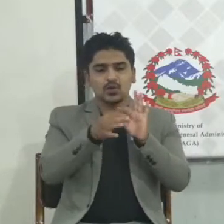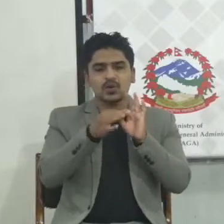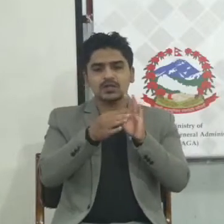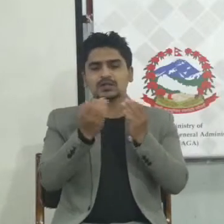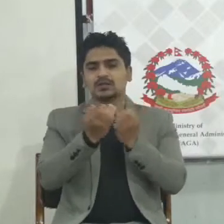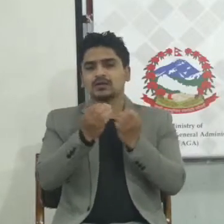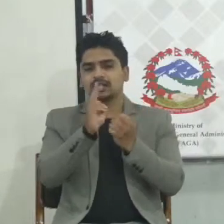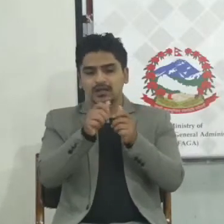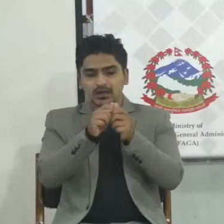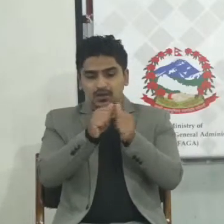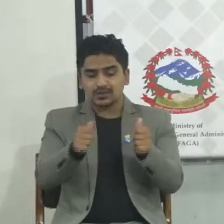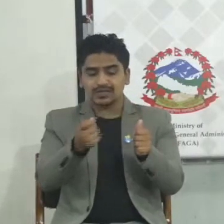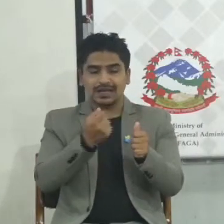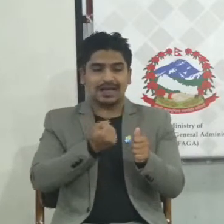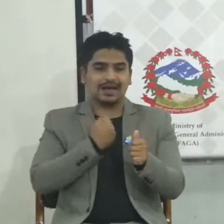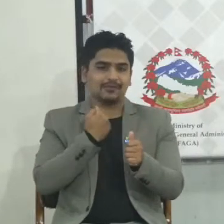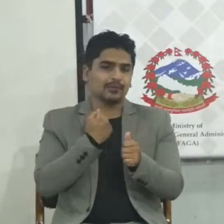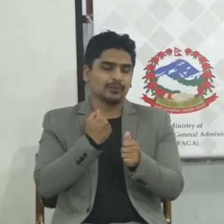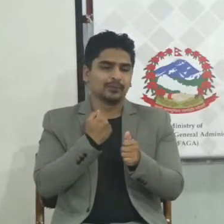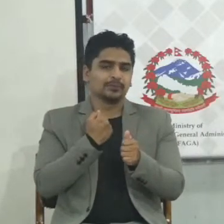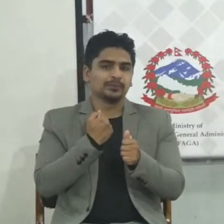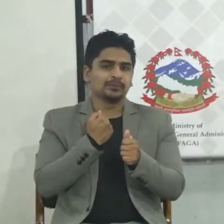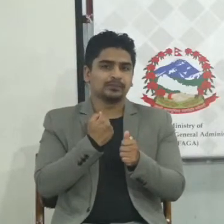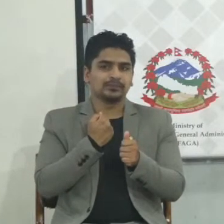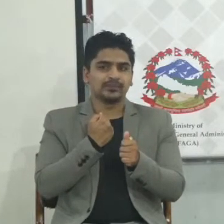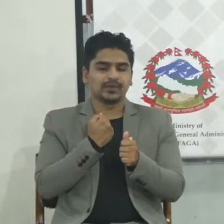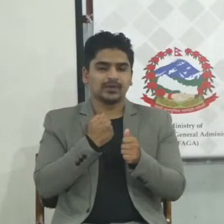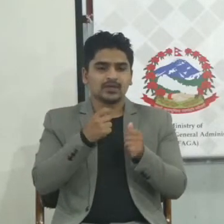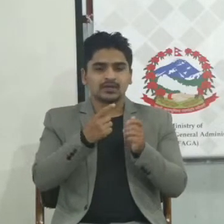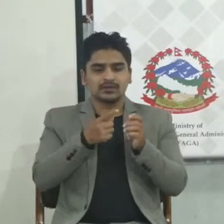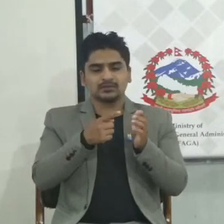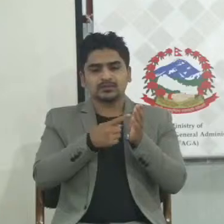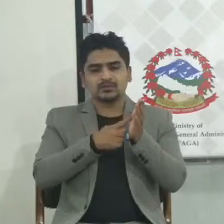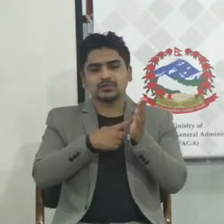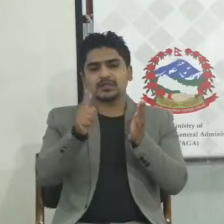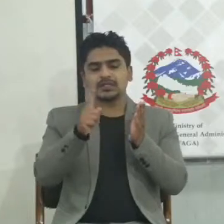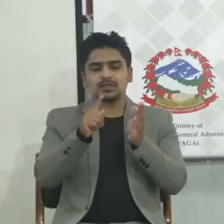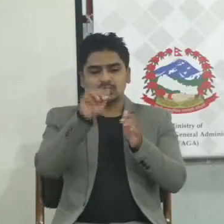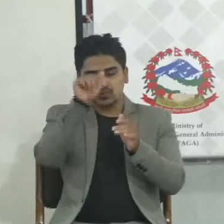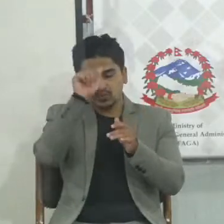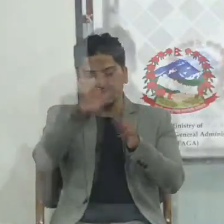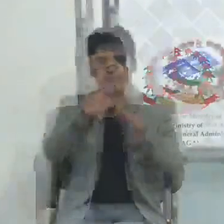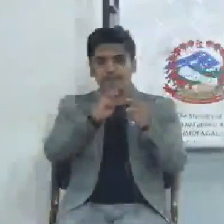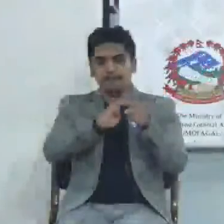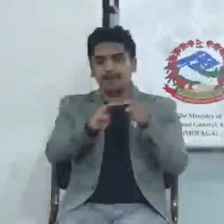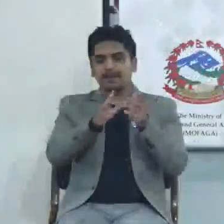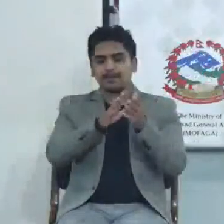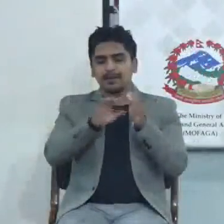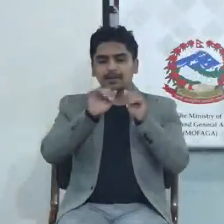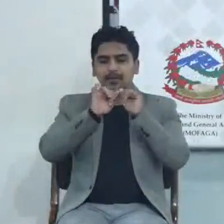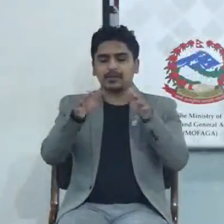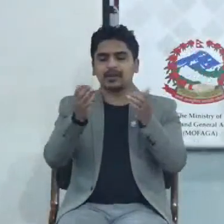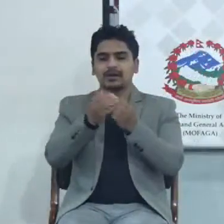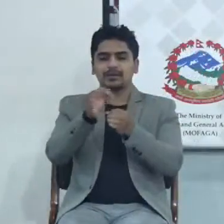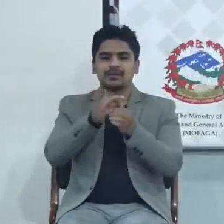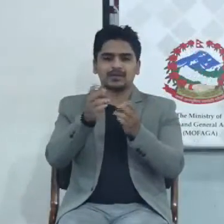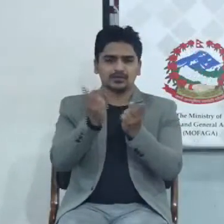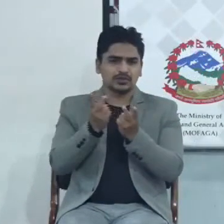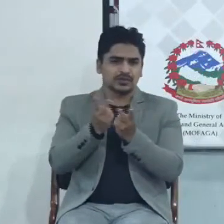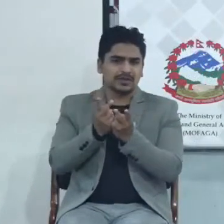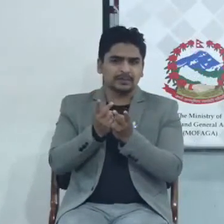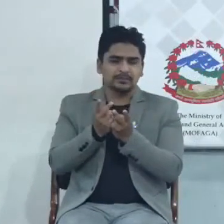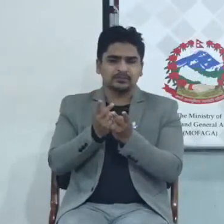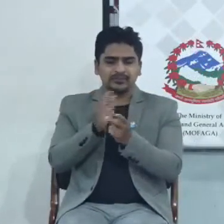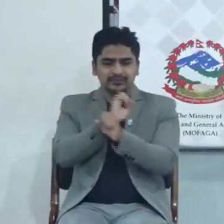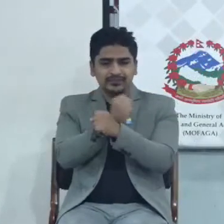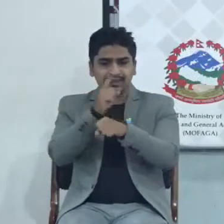be disseminated, broadcasted. For example, in emergency situations, even at night time also, we can give the information from